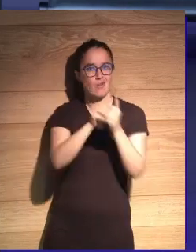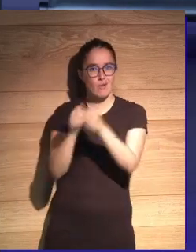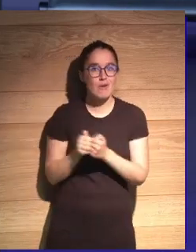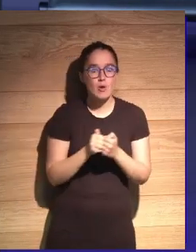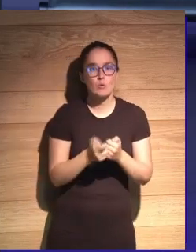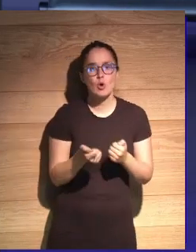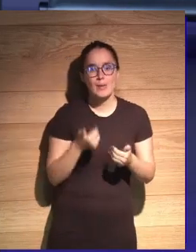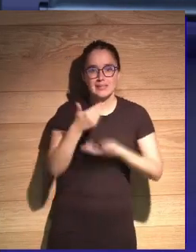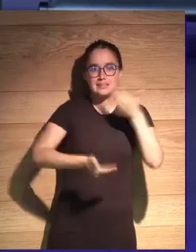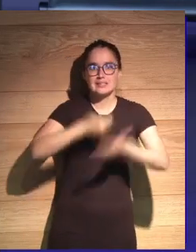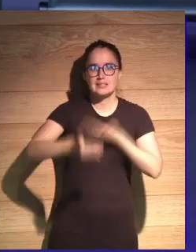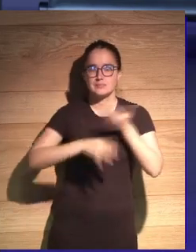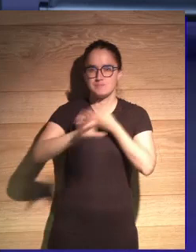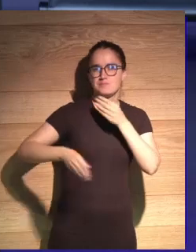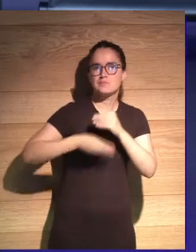that's